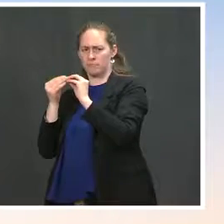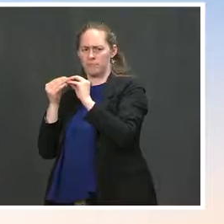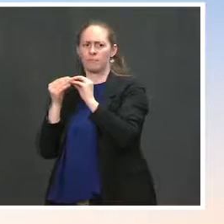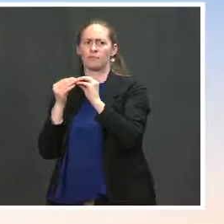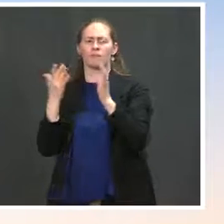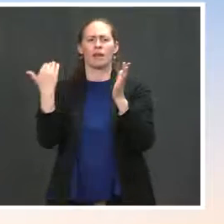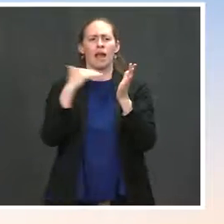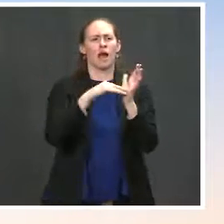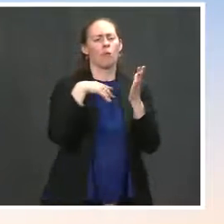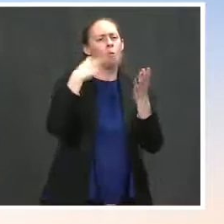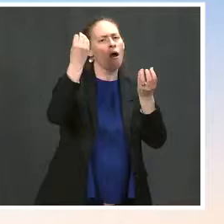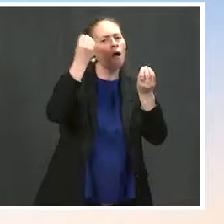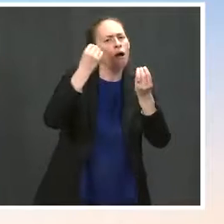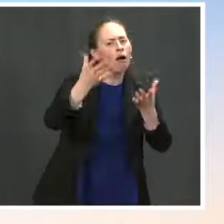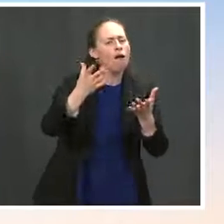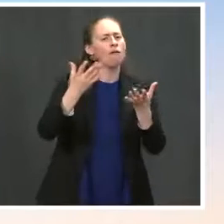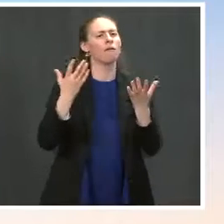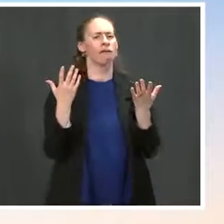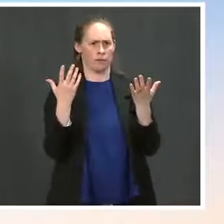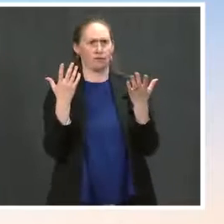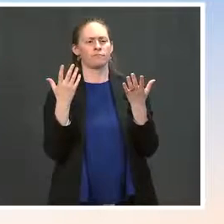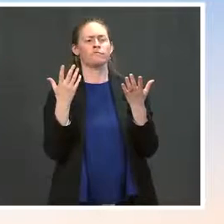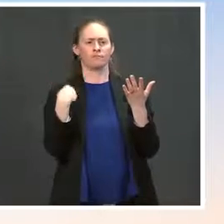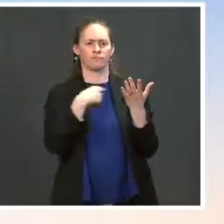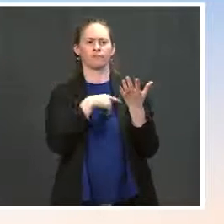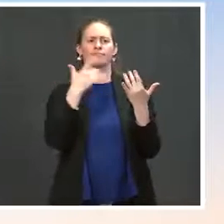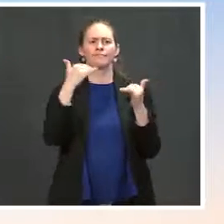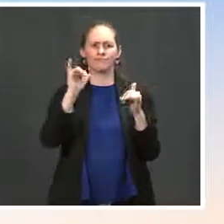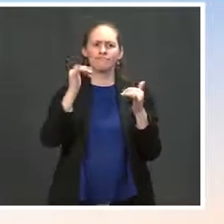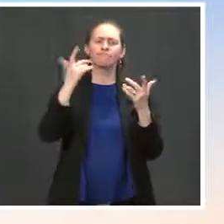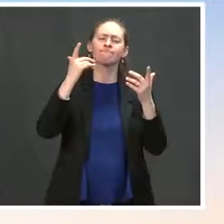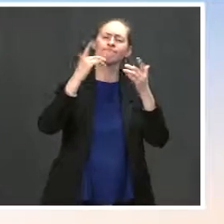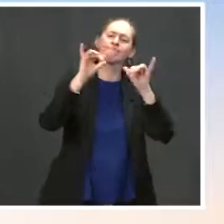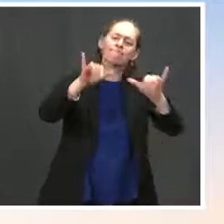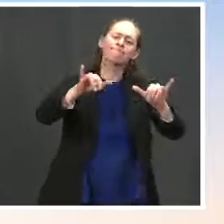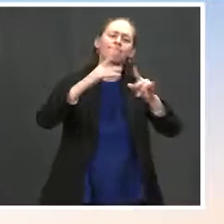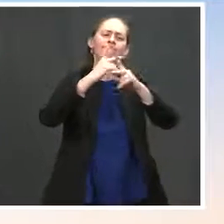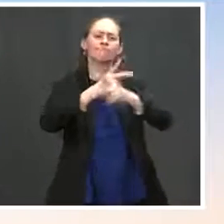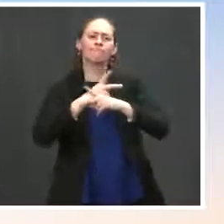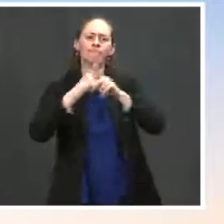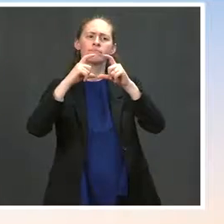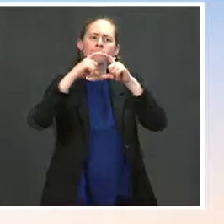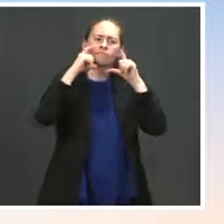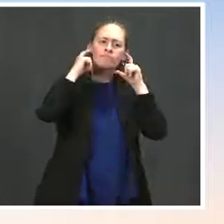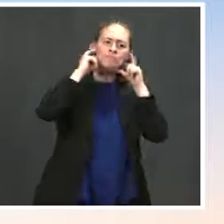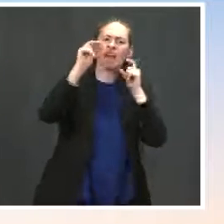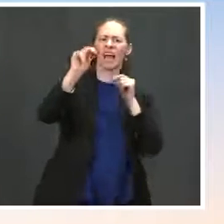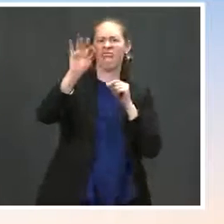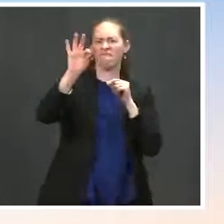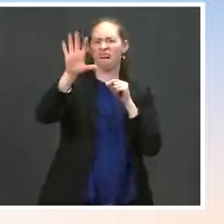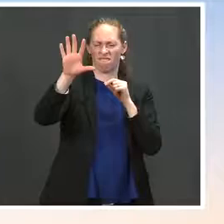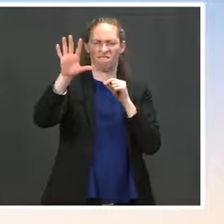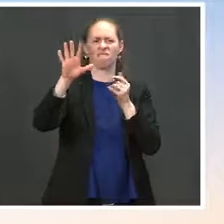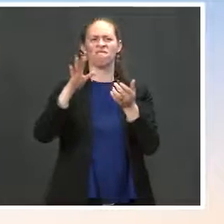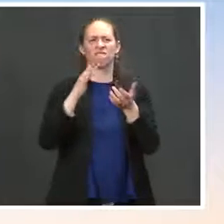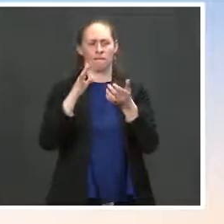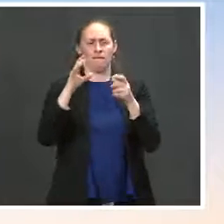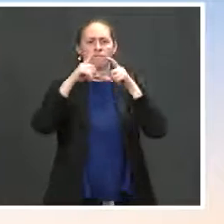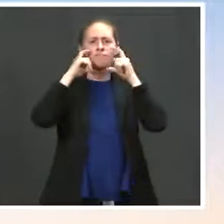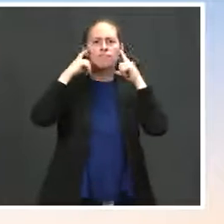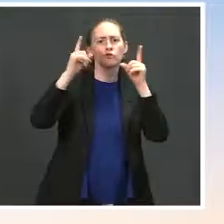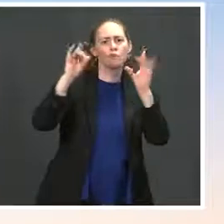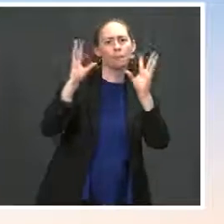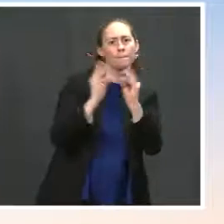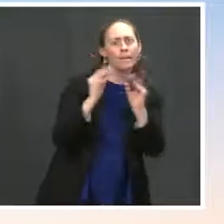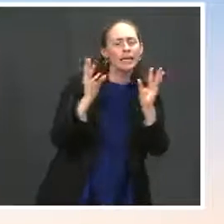or restate that we also take a number of precautions, including, of course, wearing N95 masks. when we are in meetings, we have very limited meetings. There's a